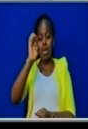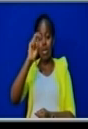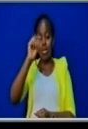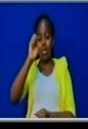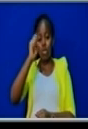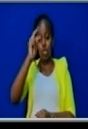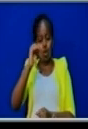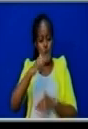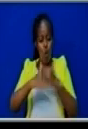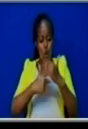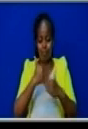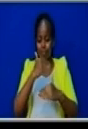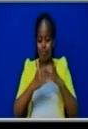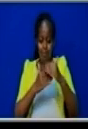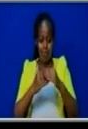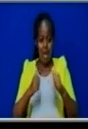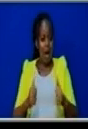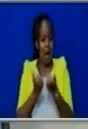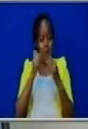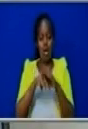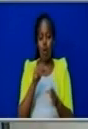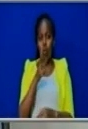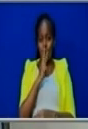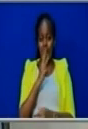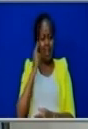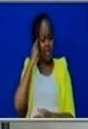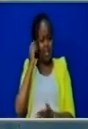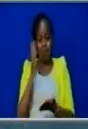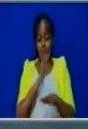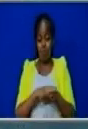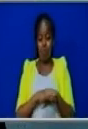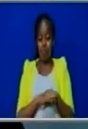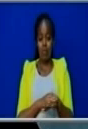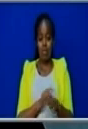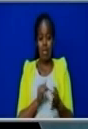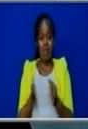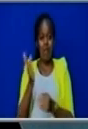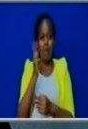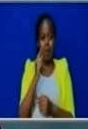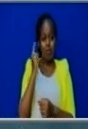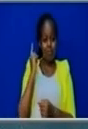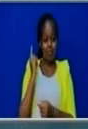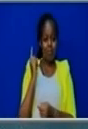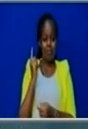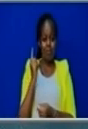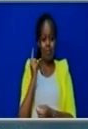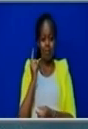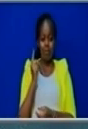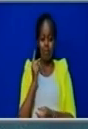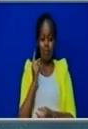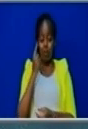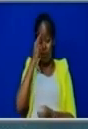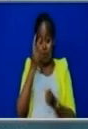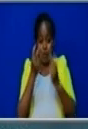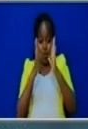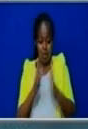Yes. they occur in water. In water. Good. And I think if you can put back maybe that slide again for the viewer